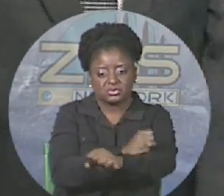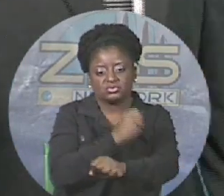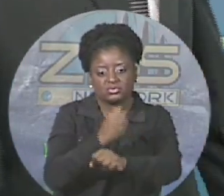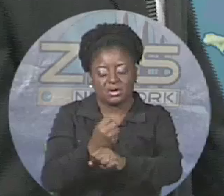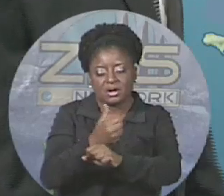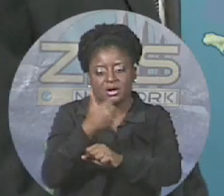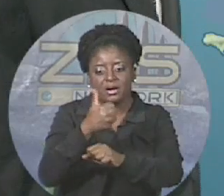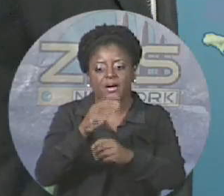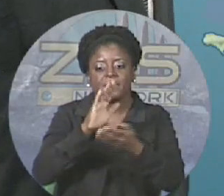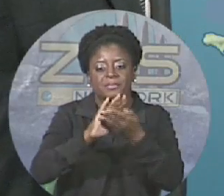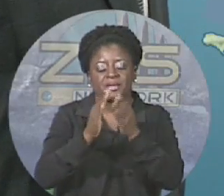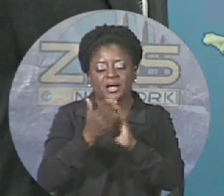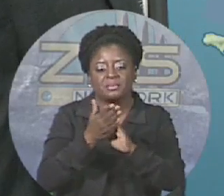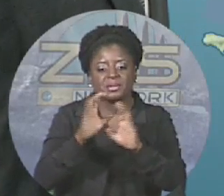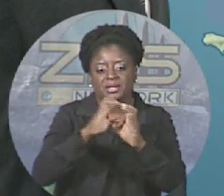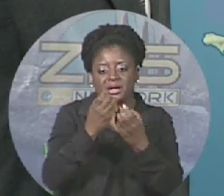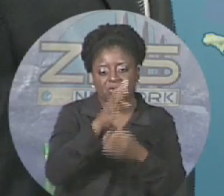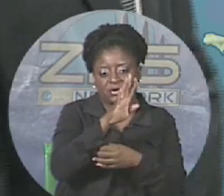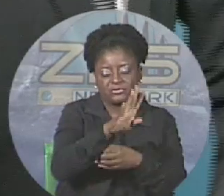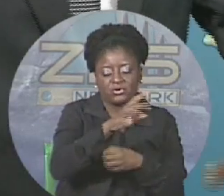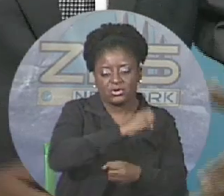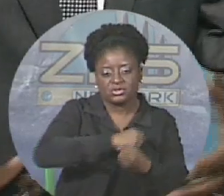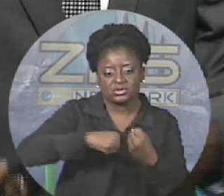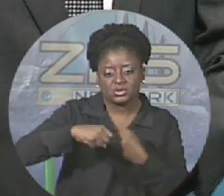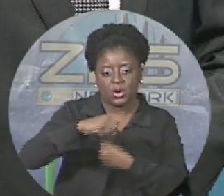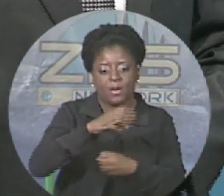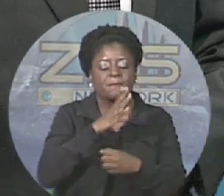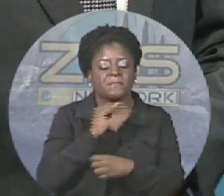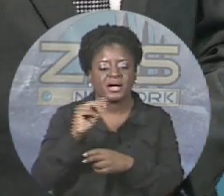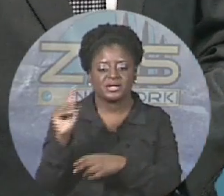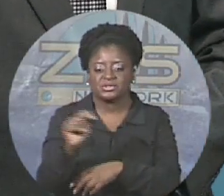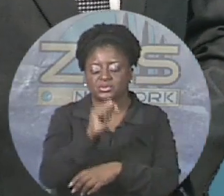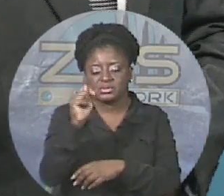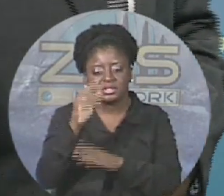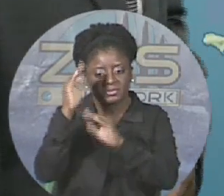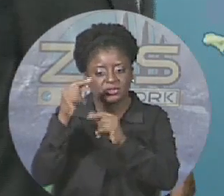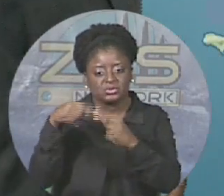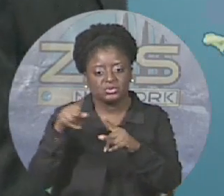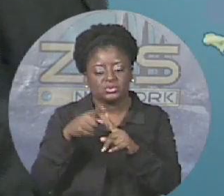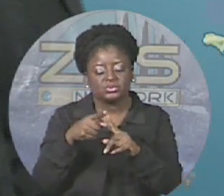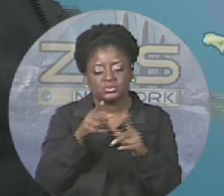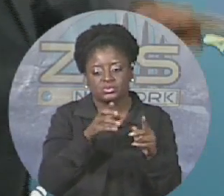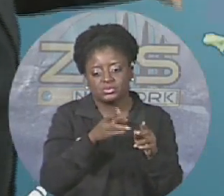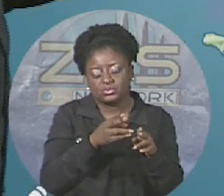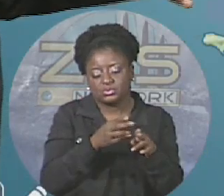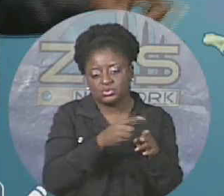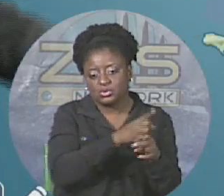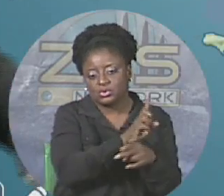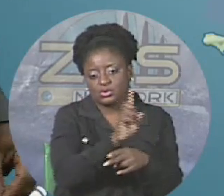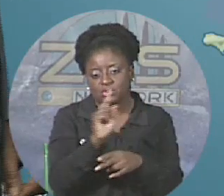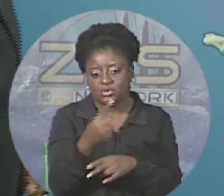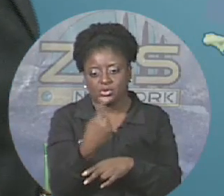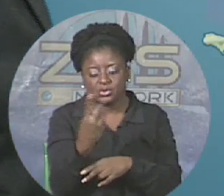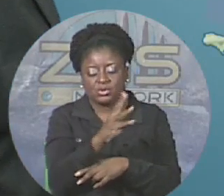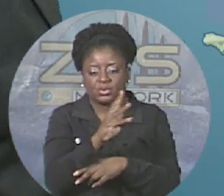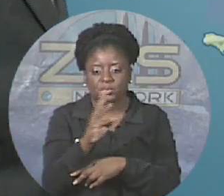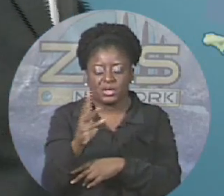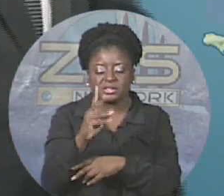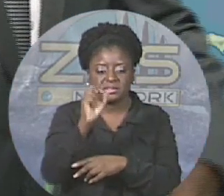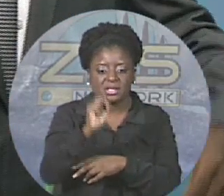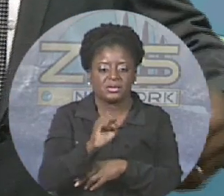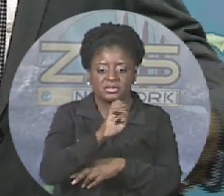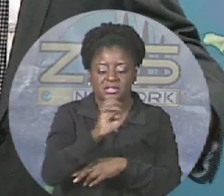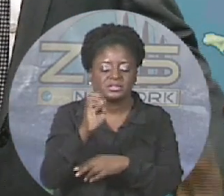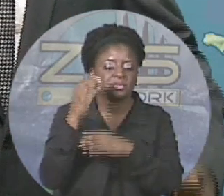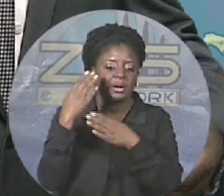by Tuesday, and expected to make that gradual turn towards the northwest. And of course, as I mentioned, the southeast Bahamas, the Turks and Caicos